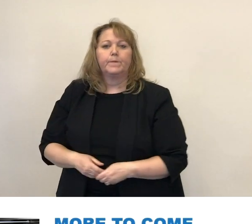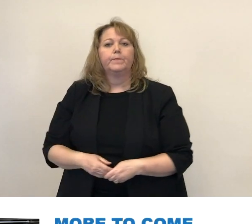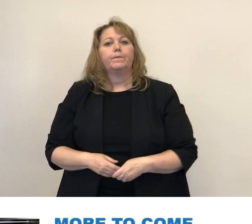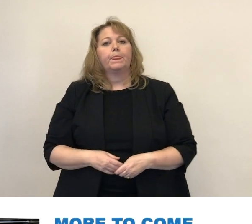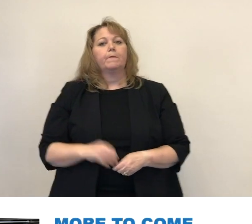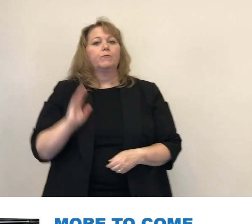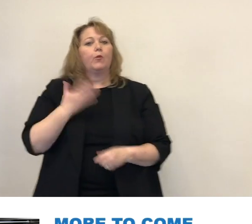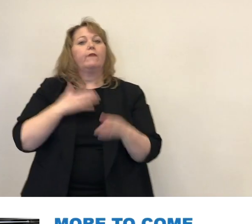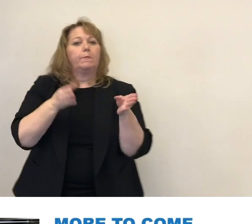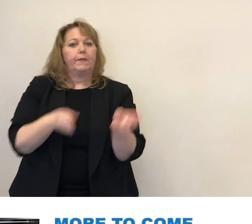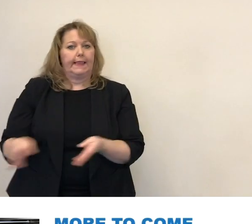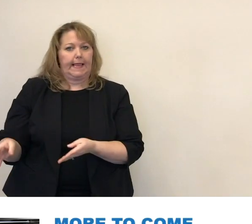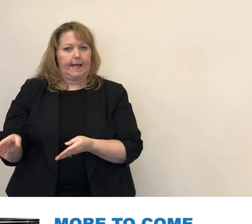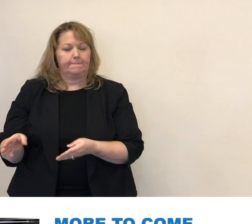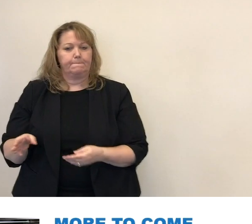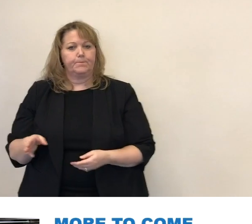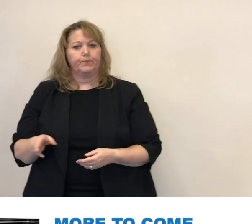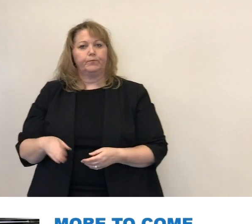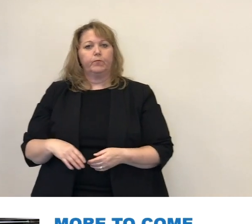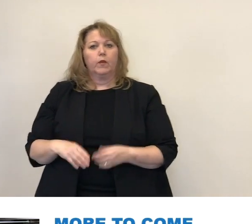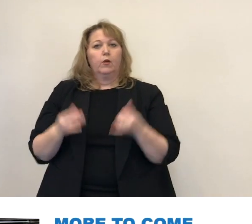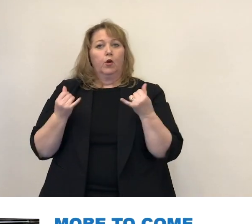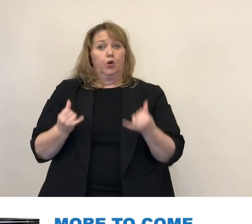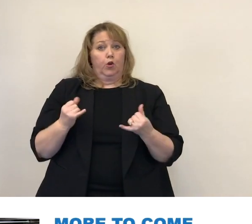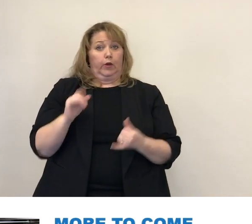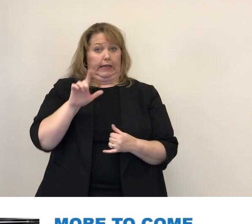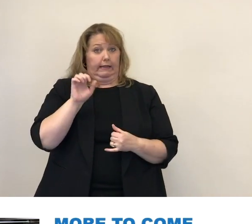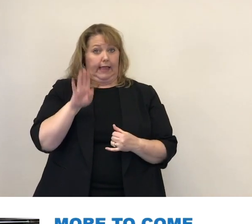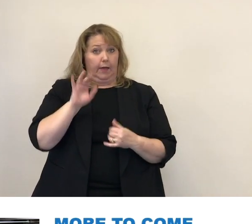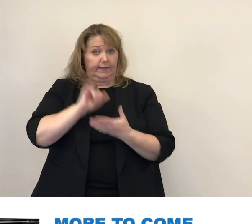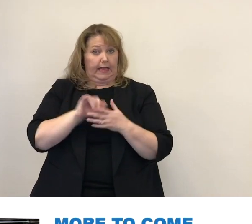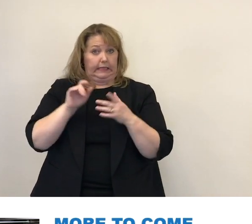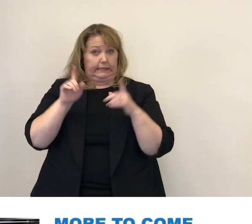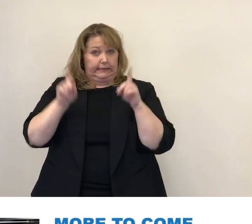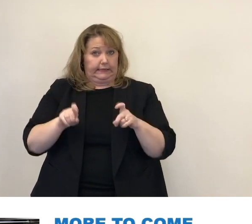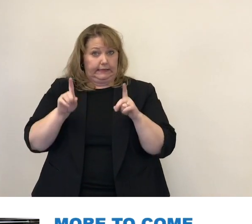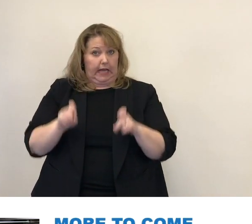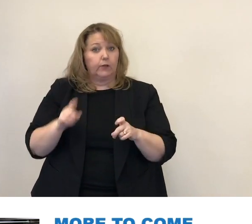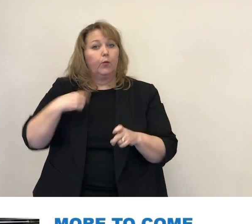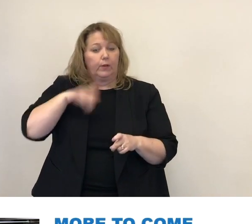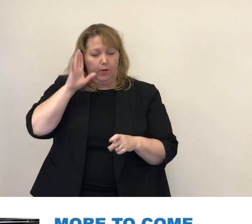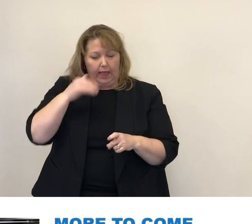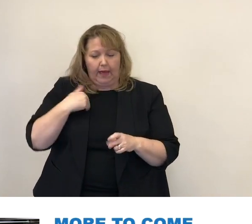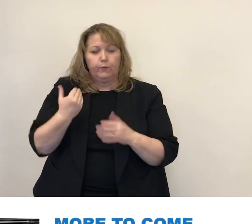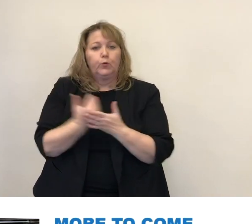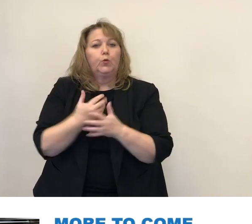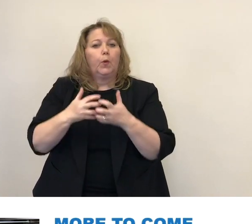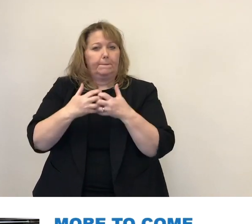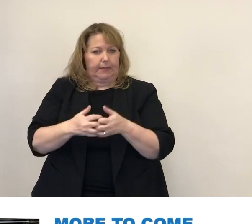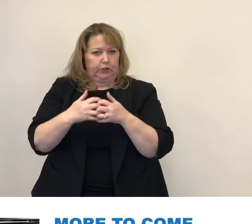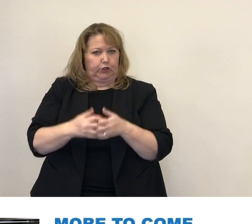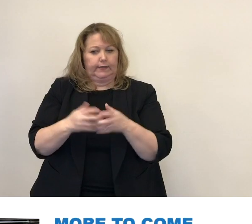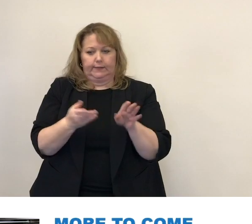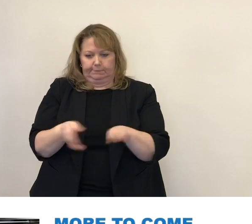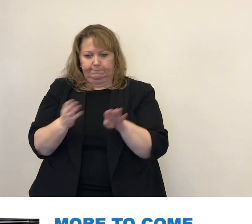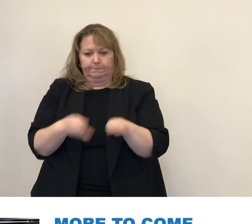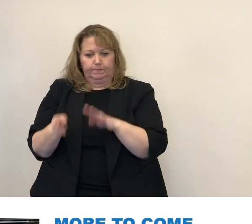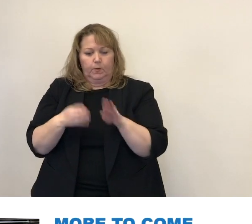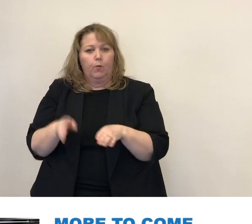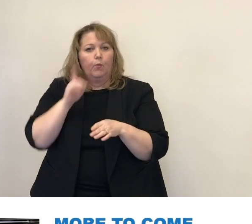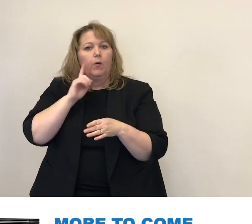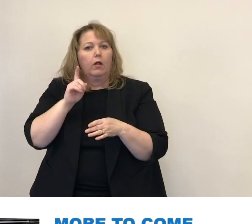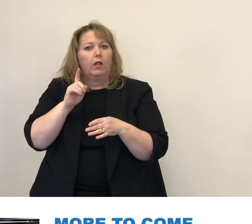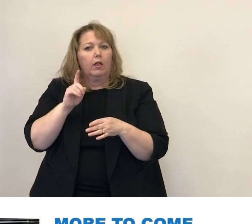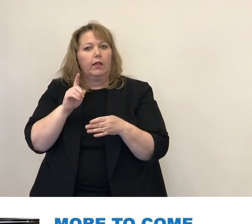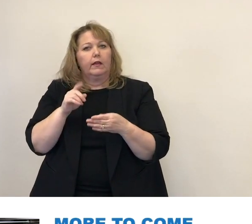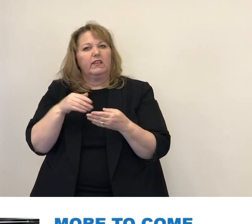come. In the labs that currently test, we have automated devices that will be coming online. It won't be 24 or 48 hours from